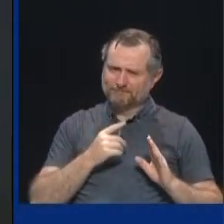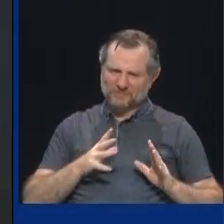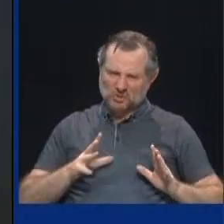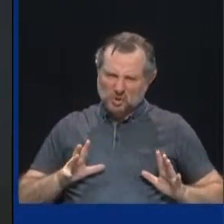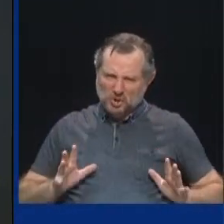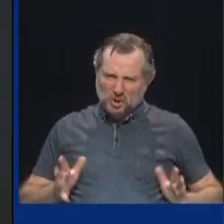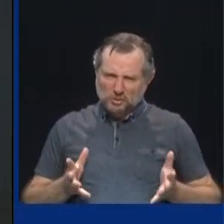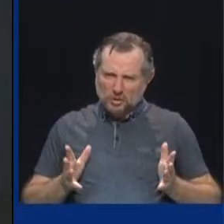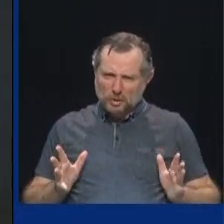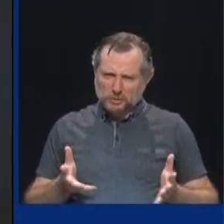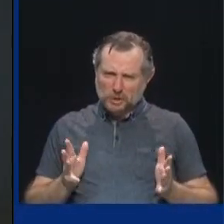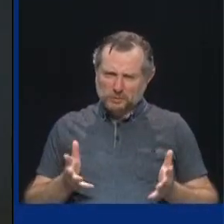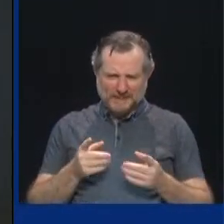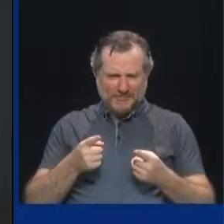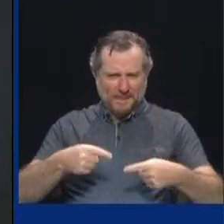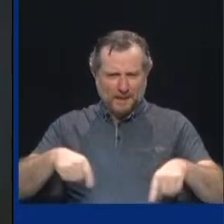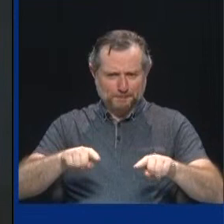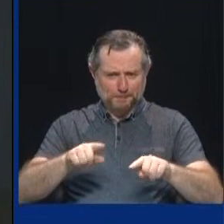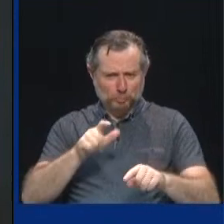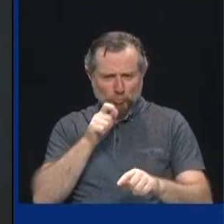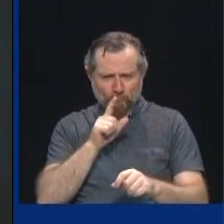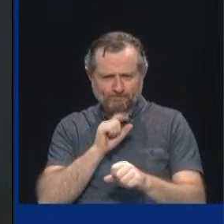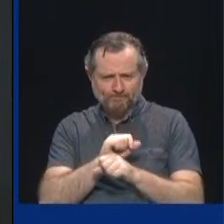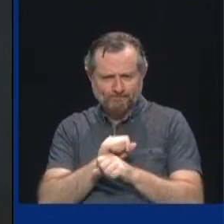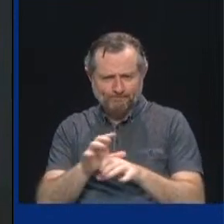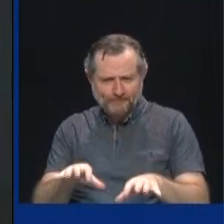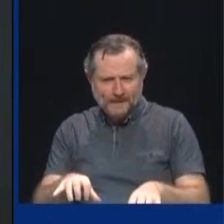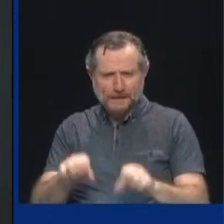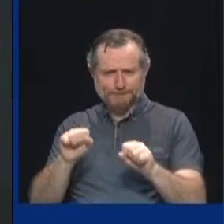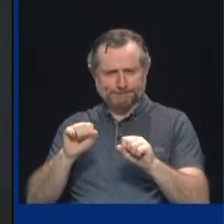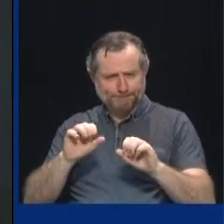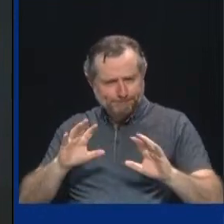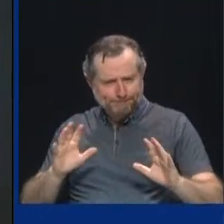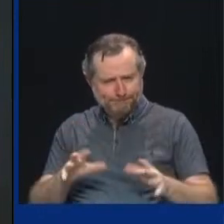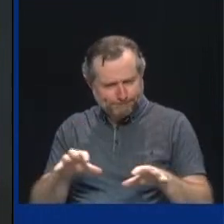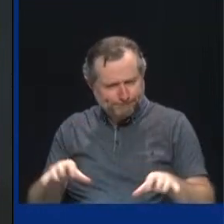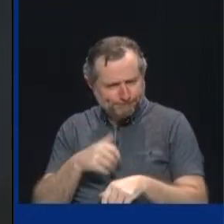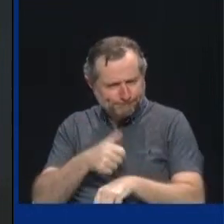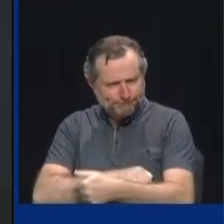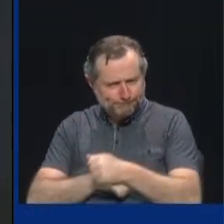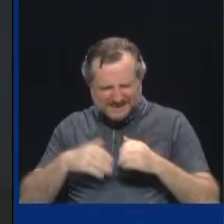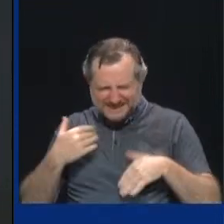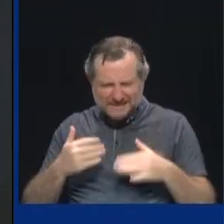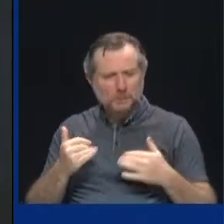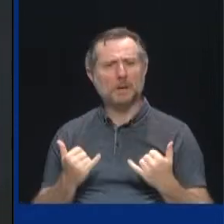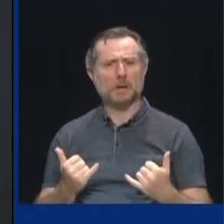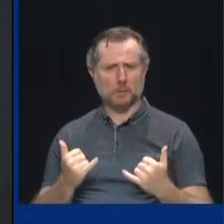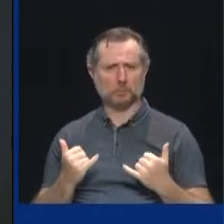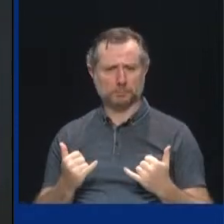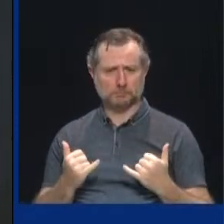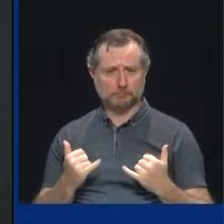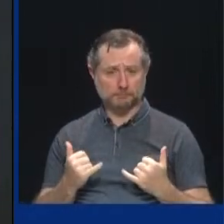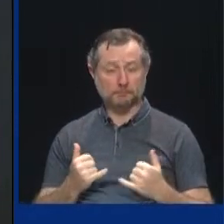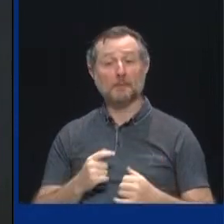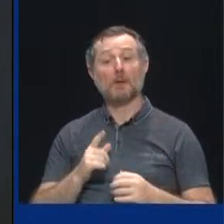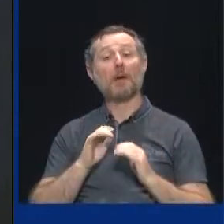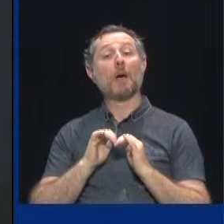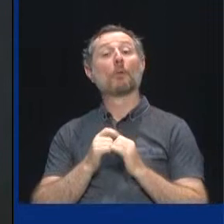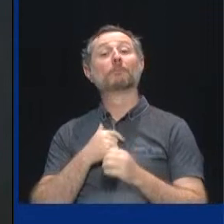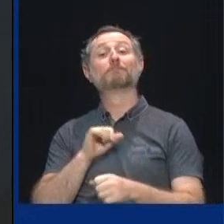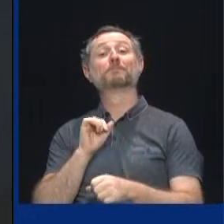take significant action now. Now, the way we beat COVID is we got ahead of